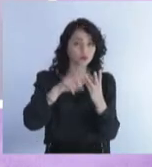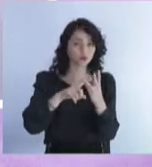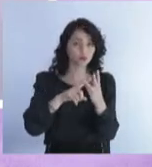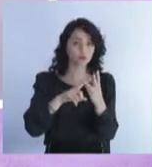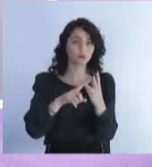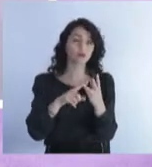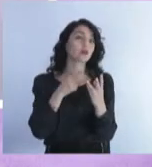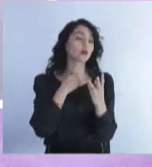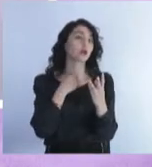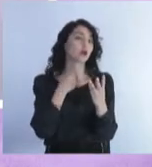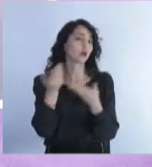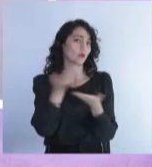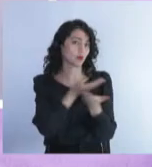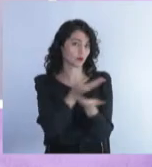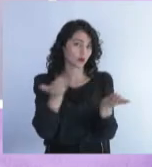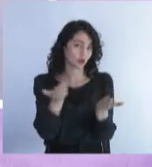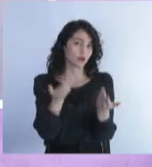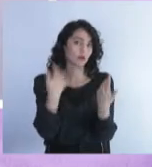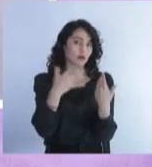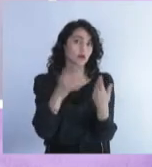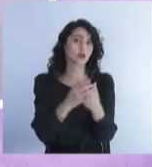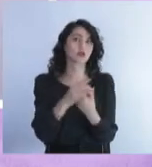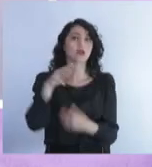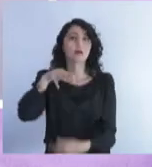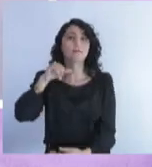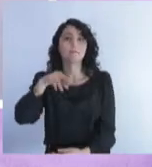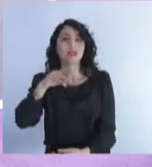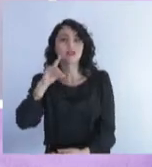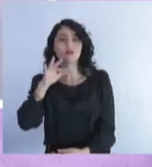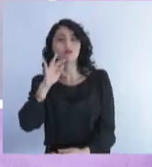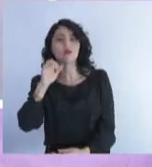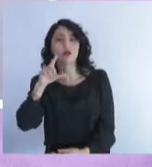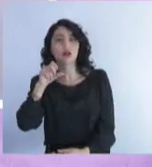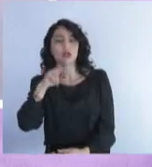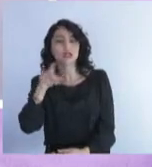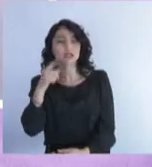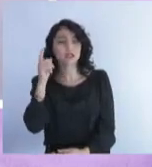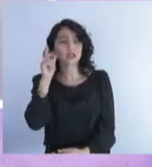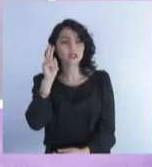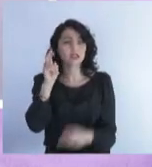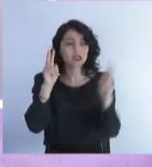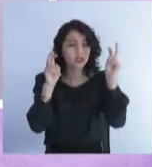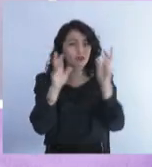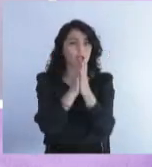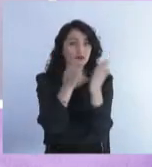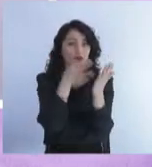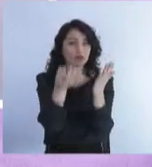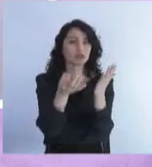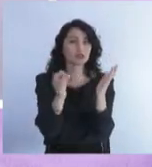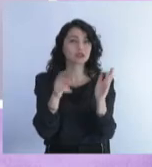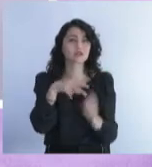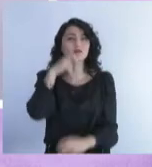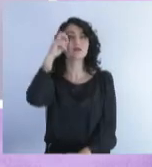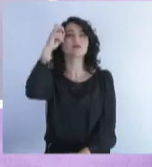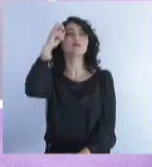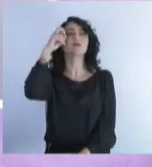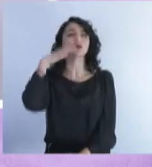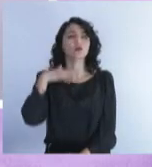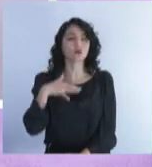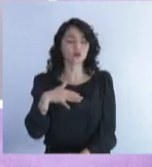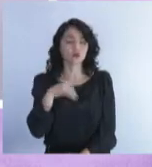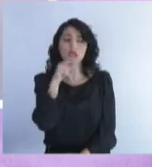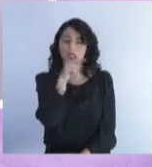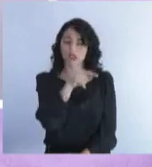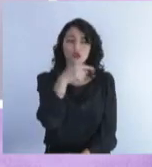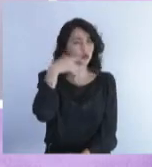share with you. This is called mindfulness of the breath. It's something that's been very well studied.